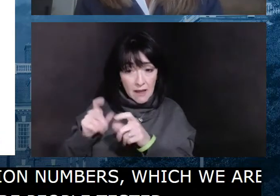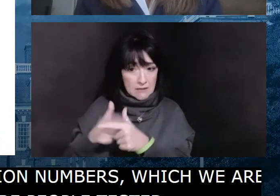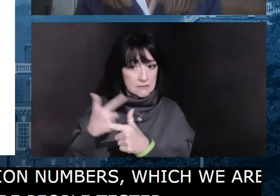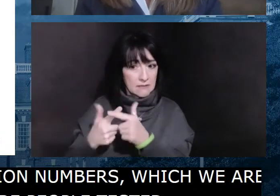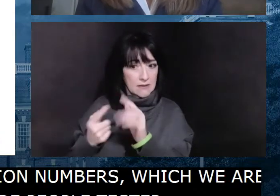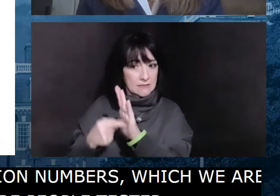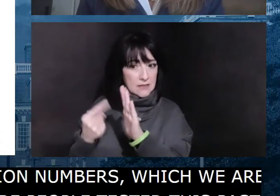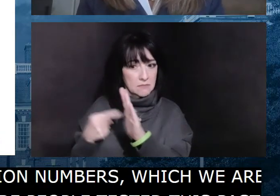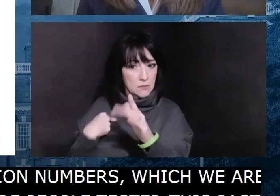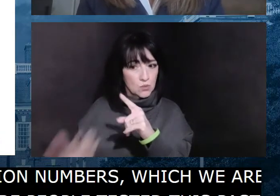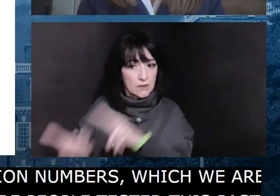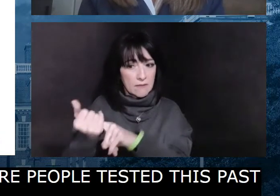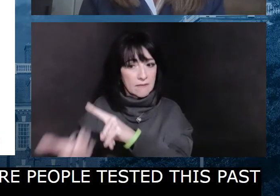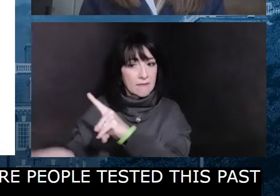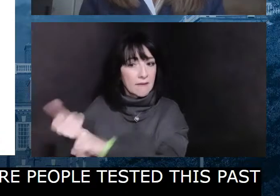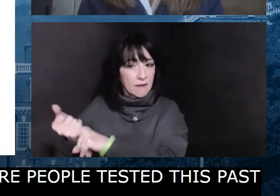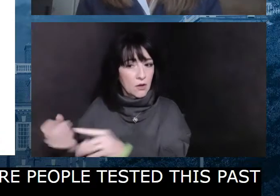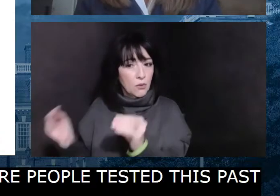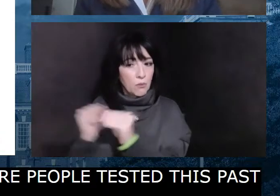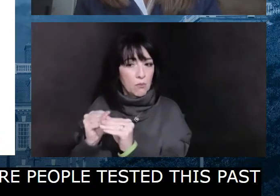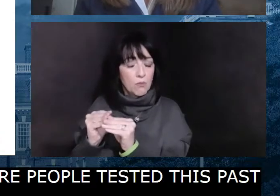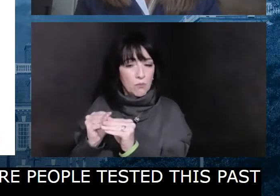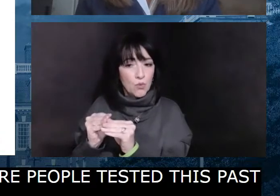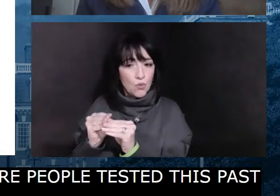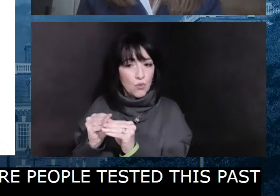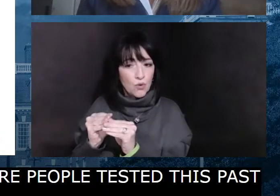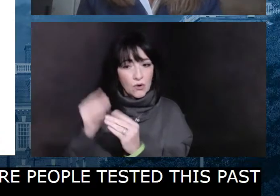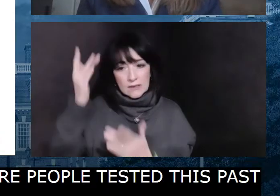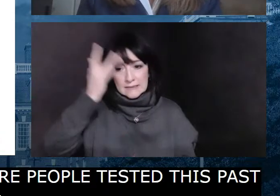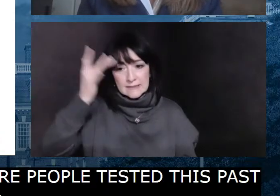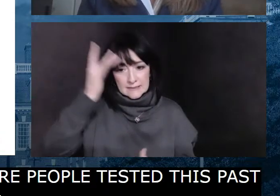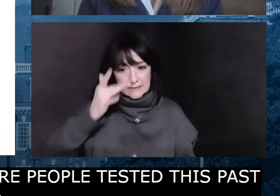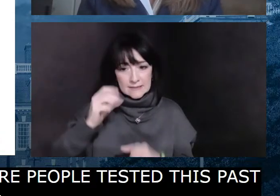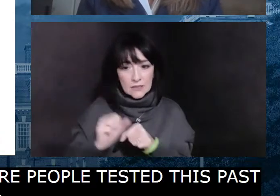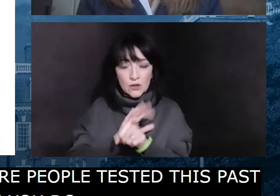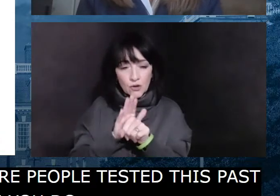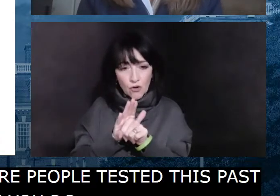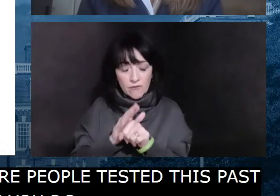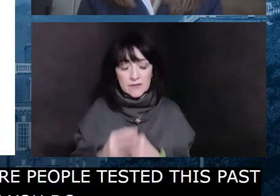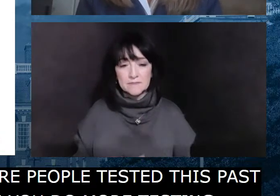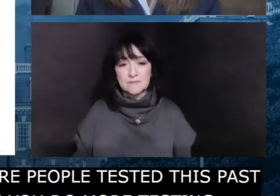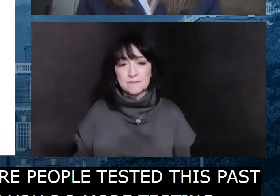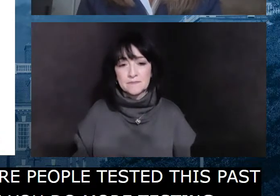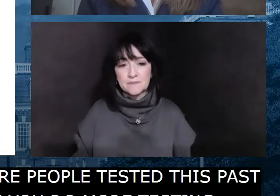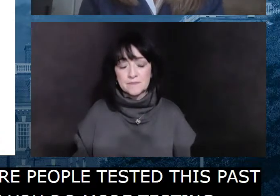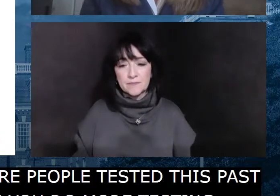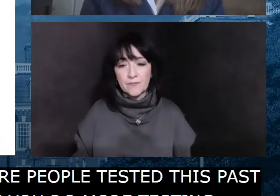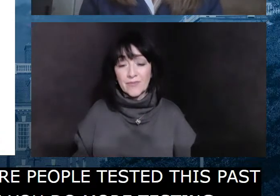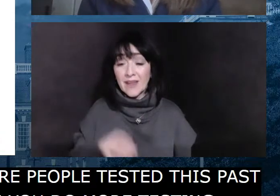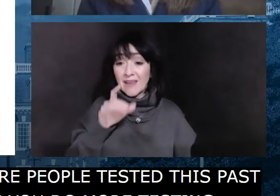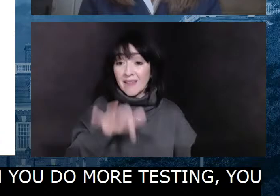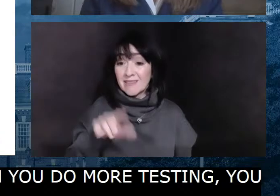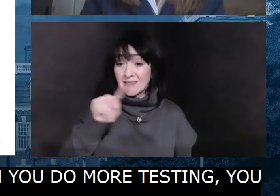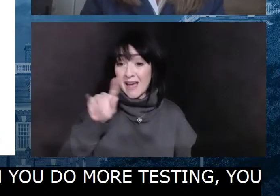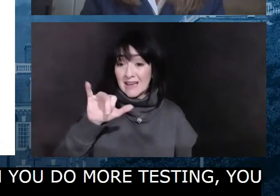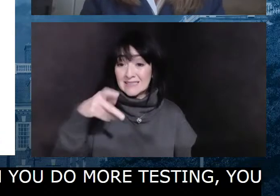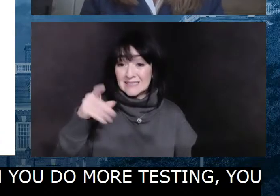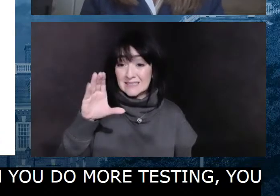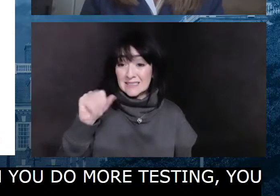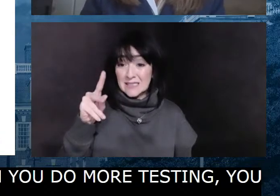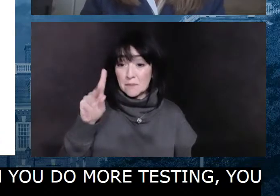we actually have some additional zip codes that are over kind of a new